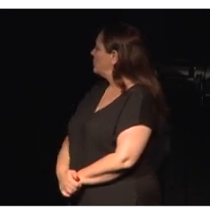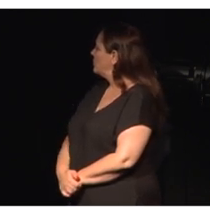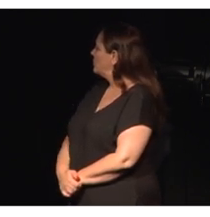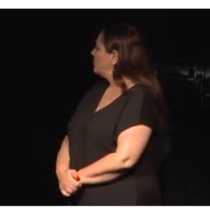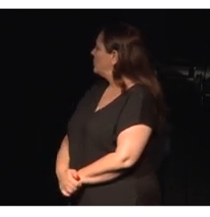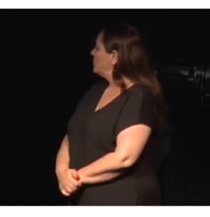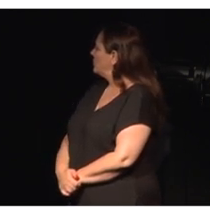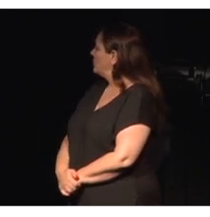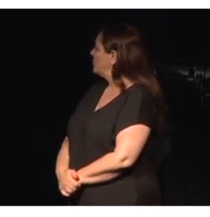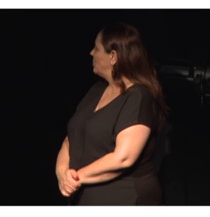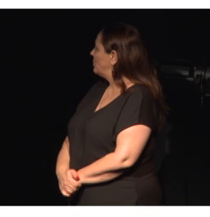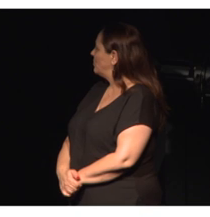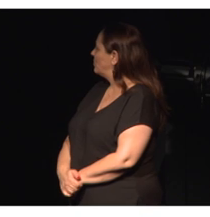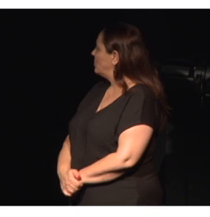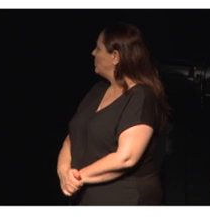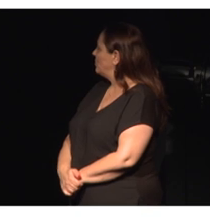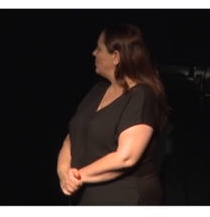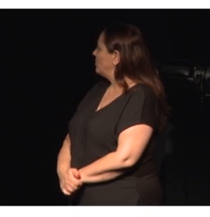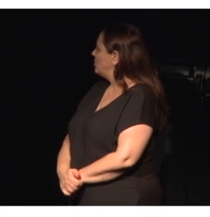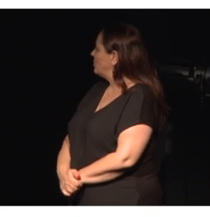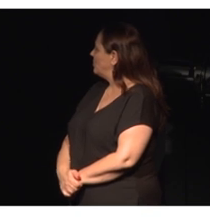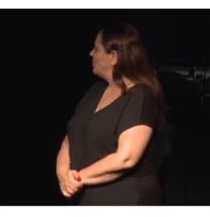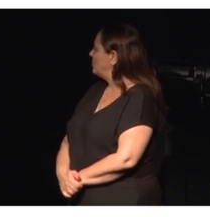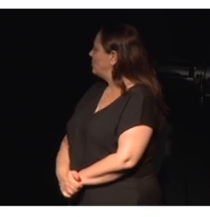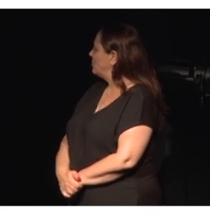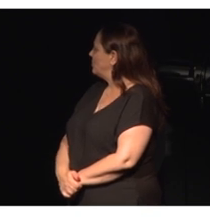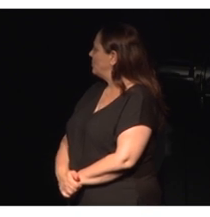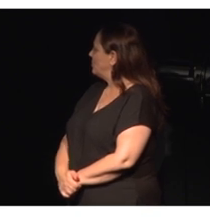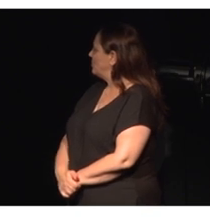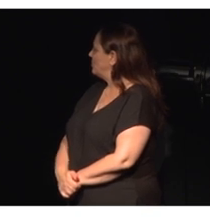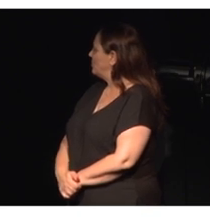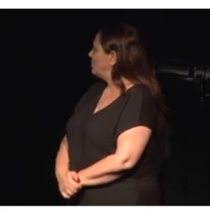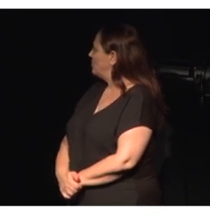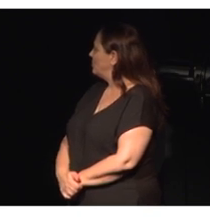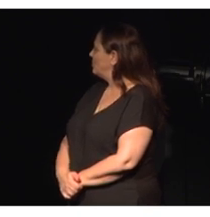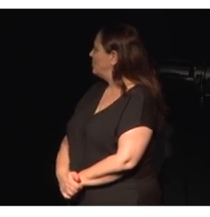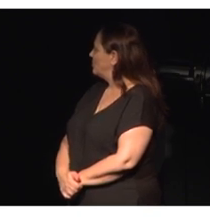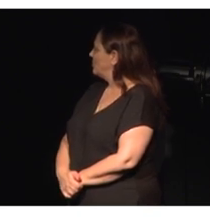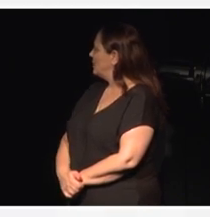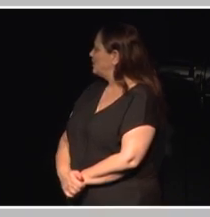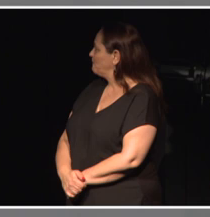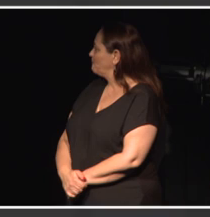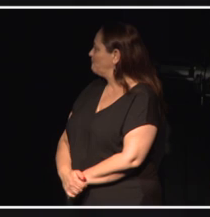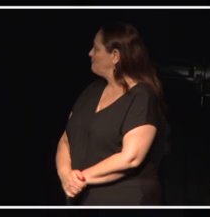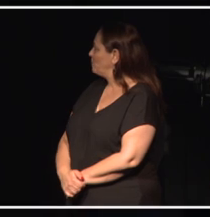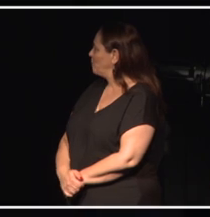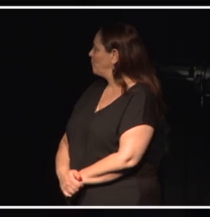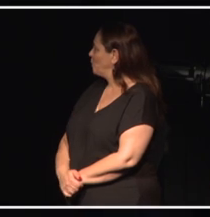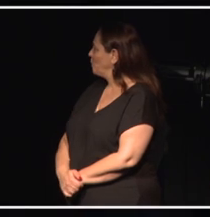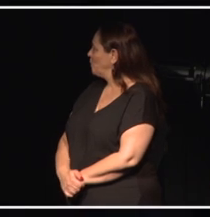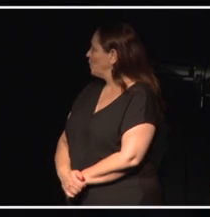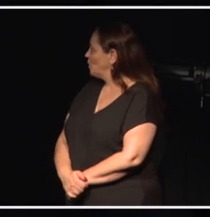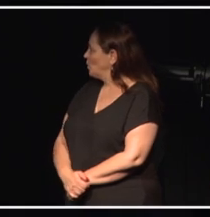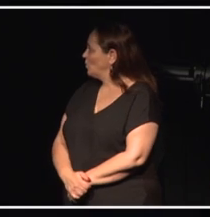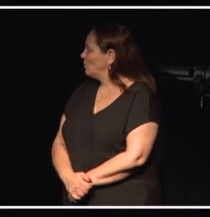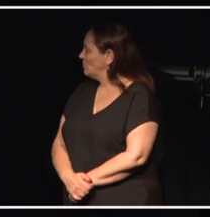had on men. Just make sure you blow yourself up first. Cheers. I do give